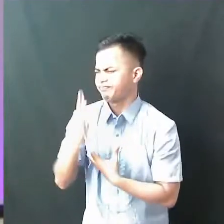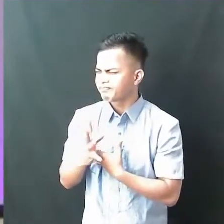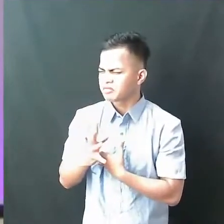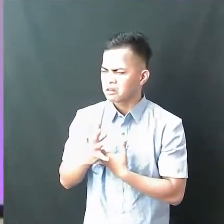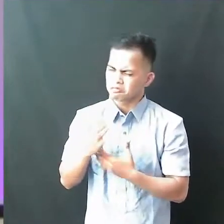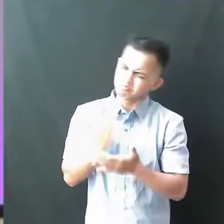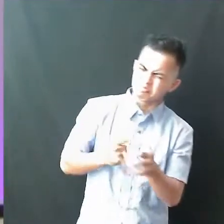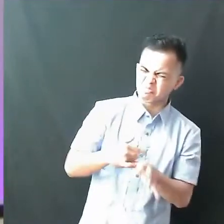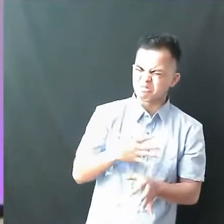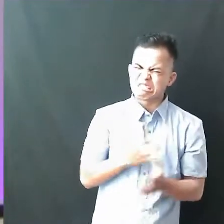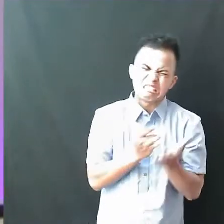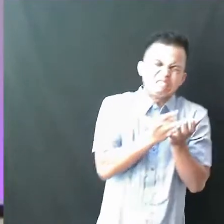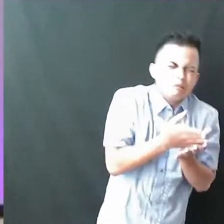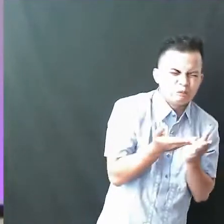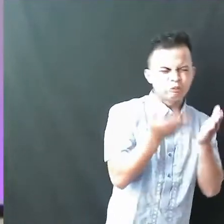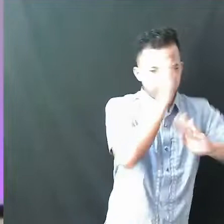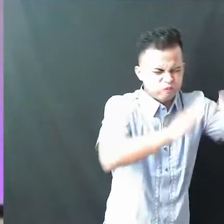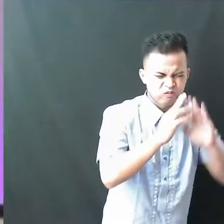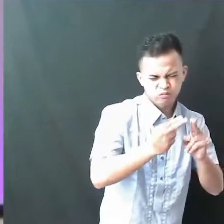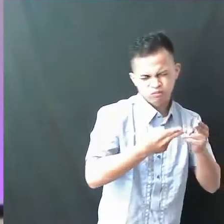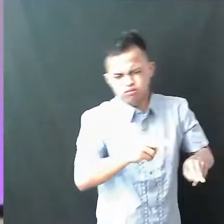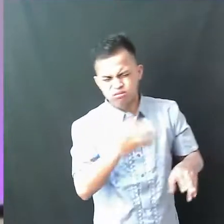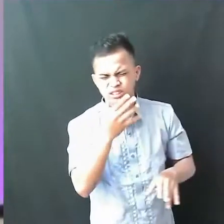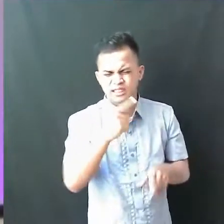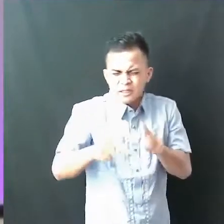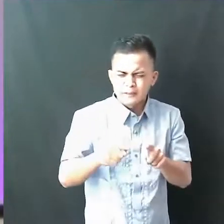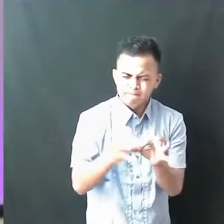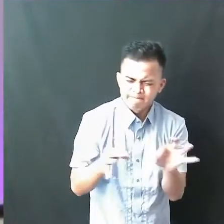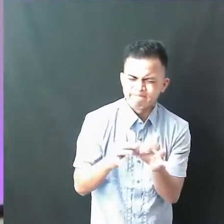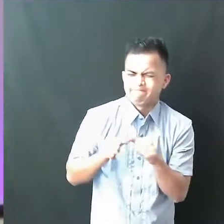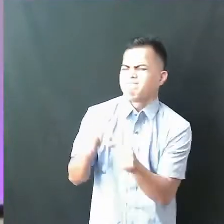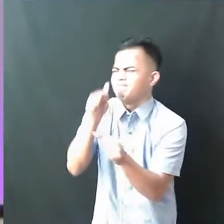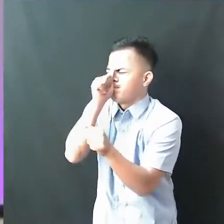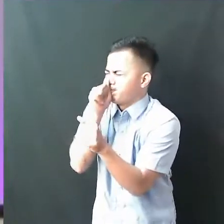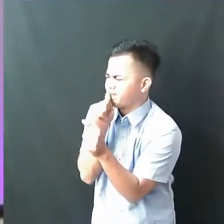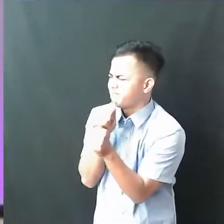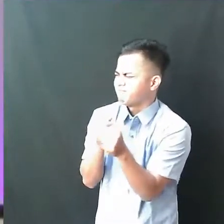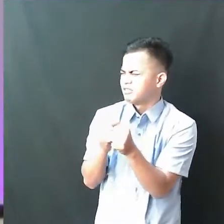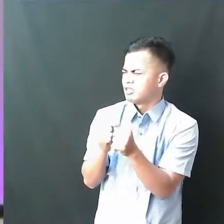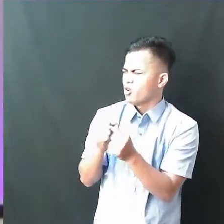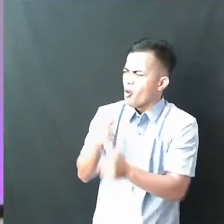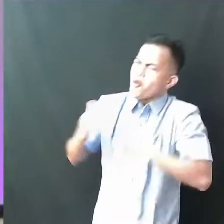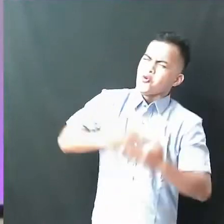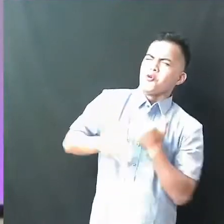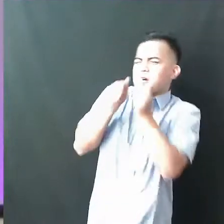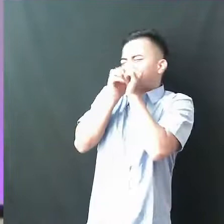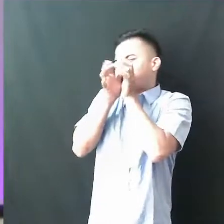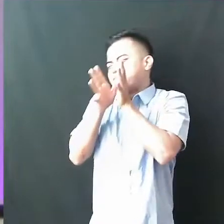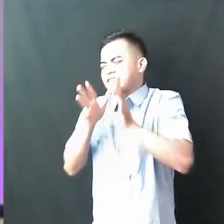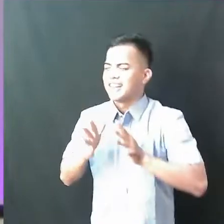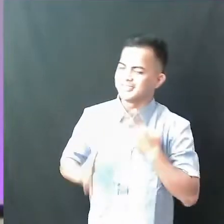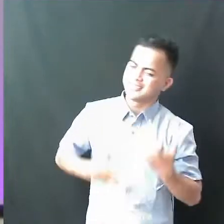we don't like come our way. Strengthen us. Let us rejoice in the blessings that may